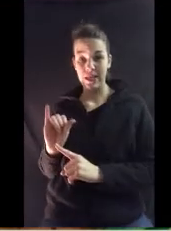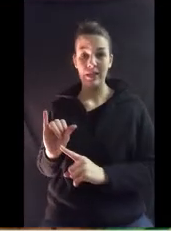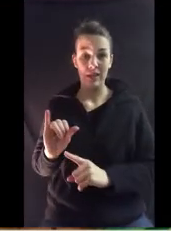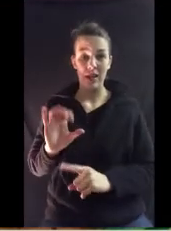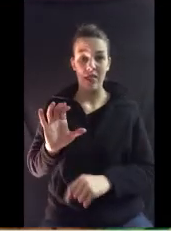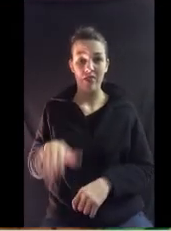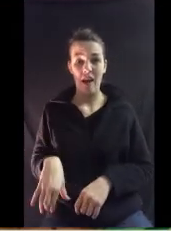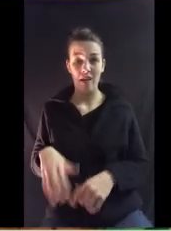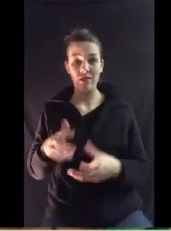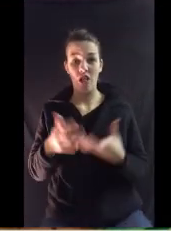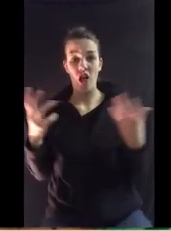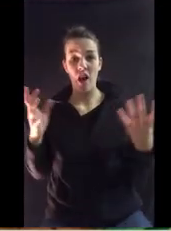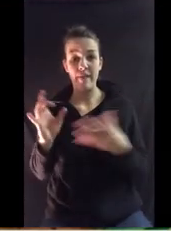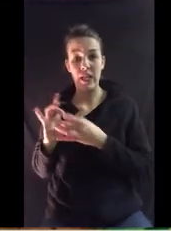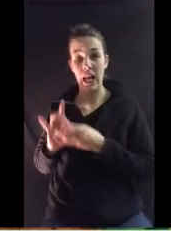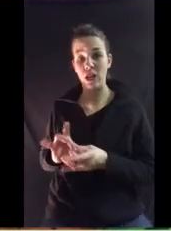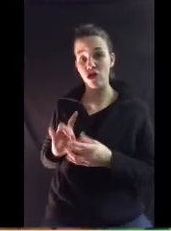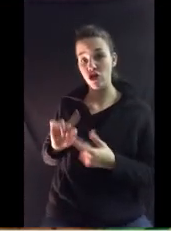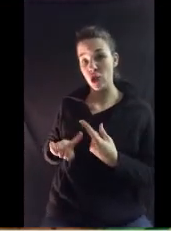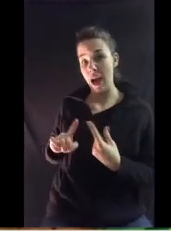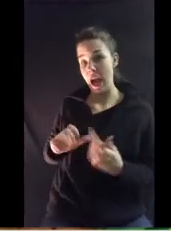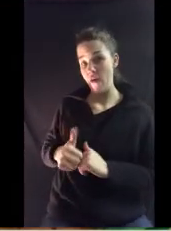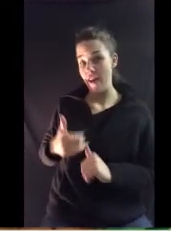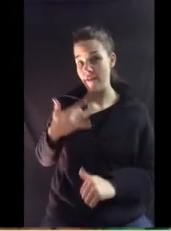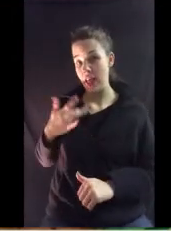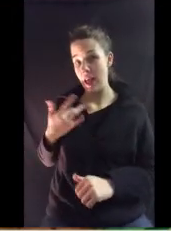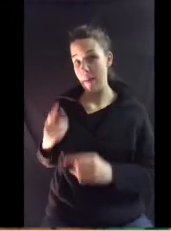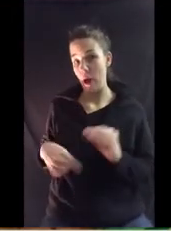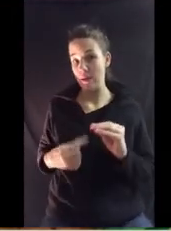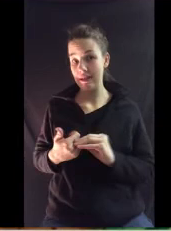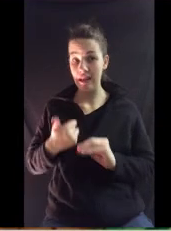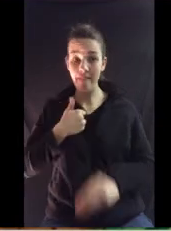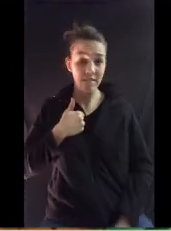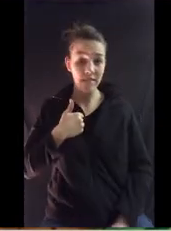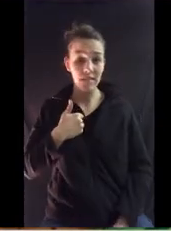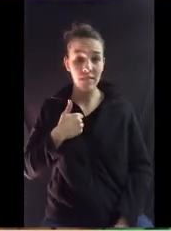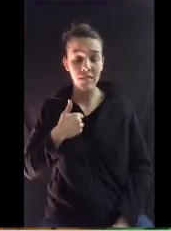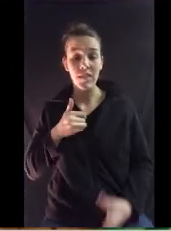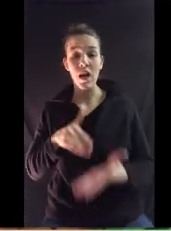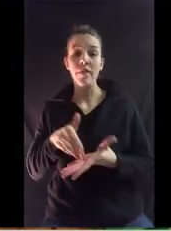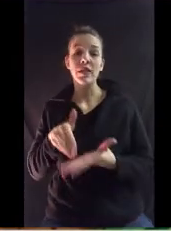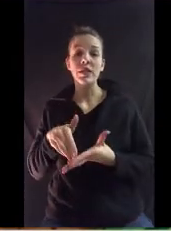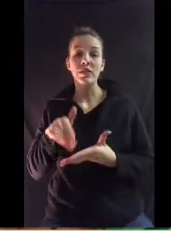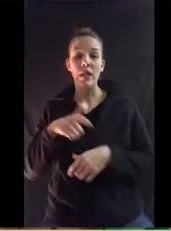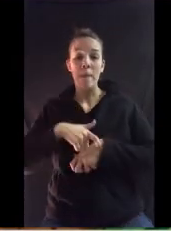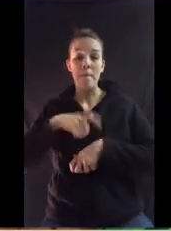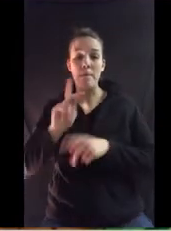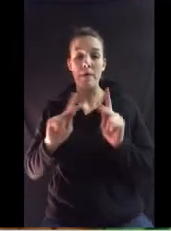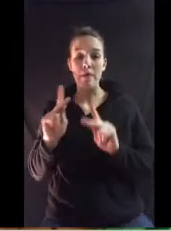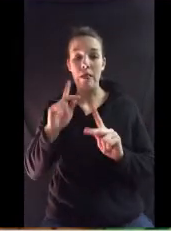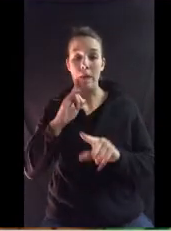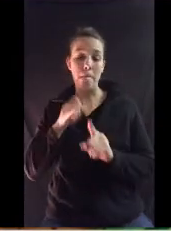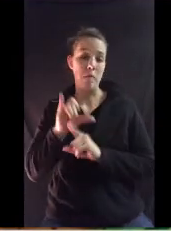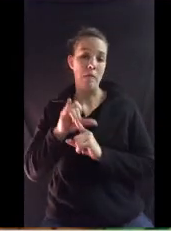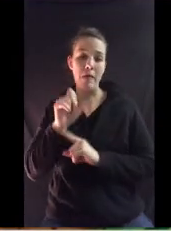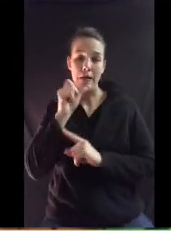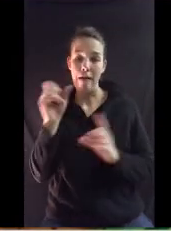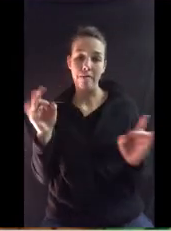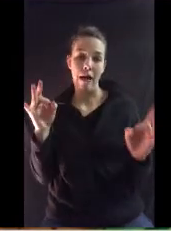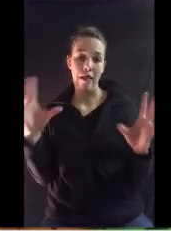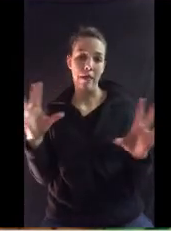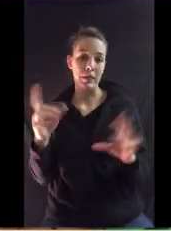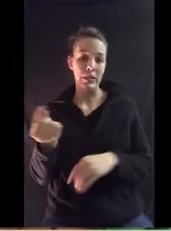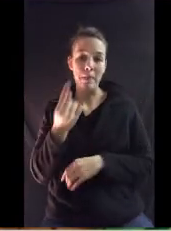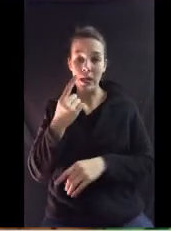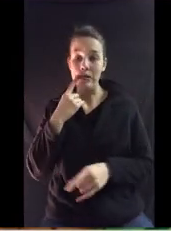when people bully us? And that has a lot of connection to how we feel about ourselves, because oftentimes when people bully us, it might